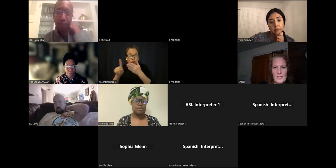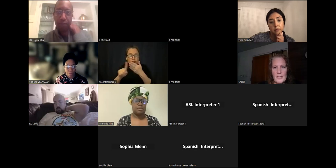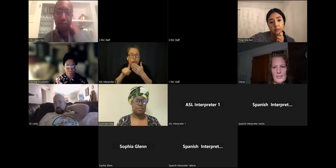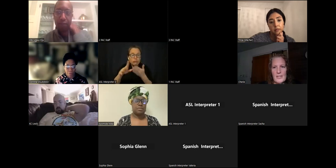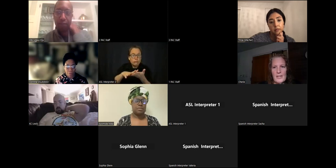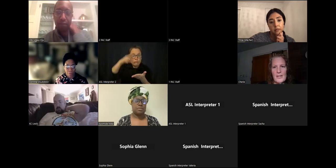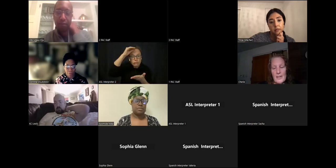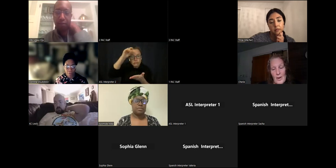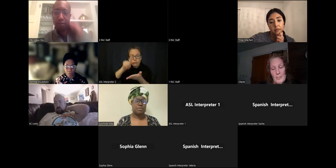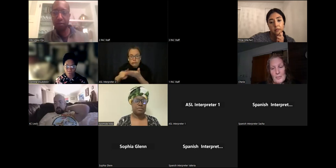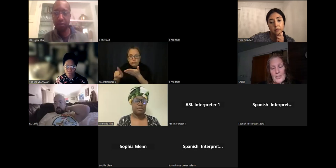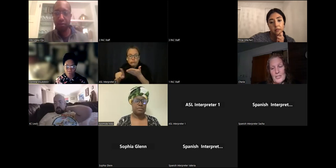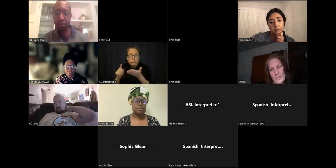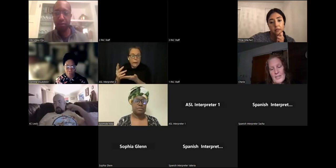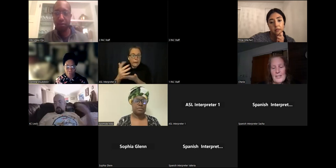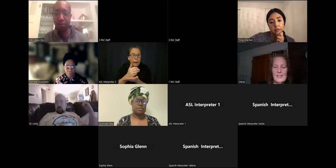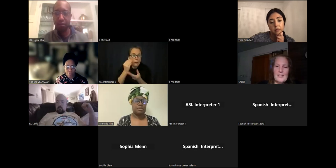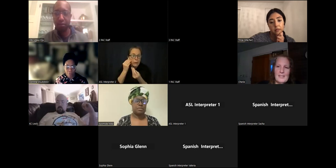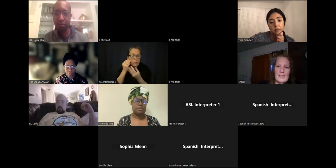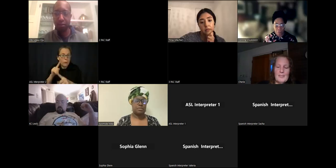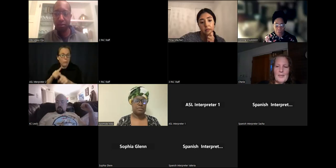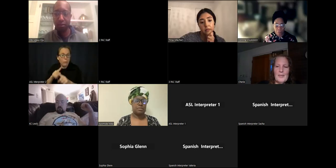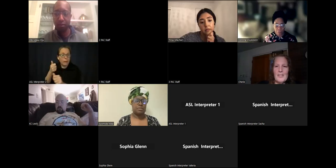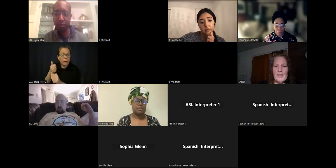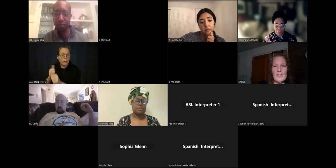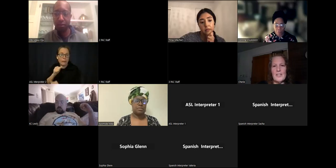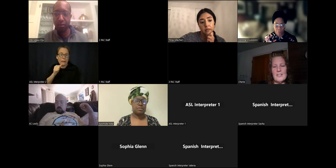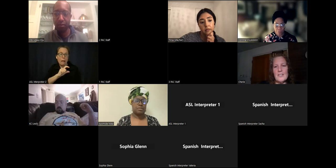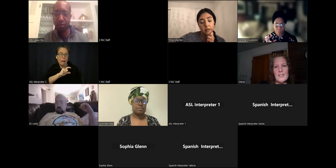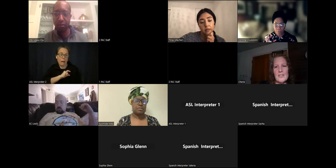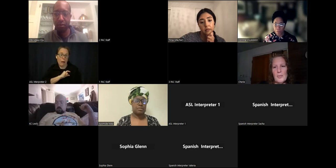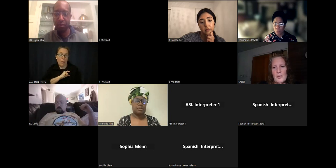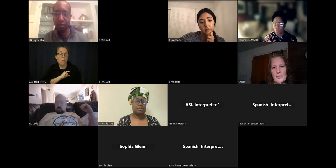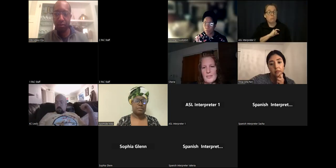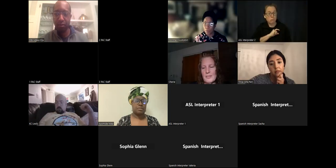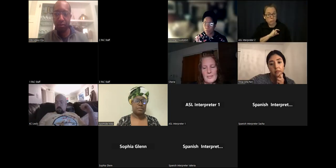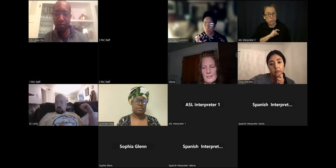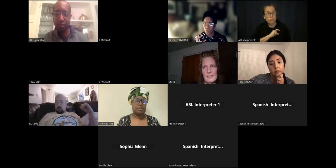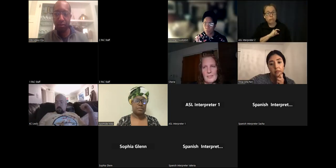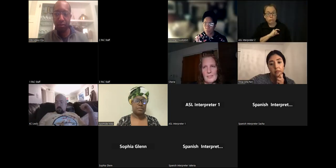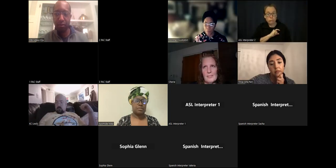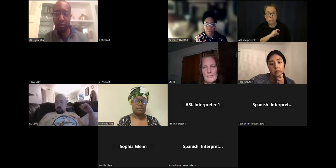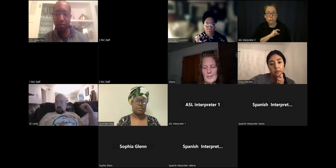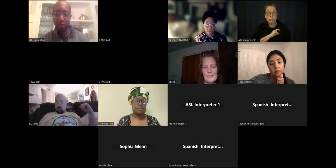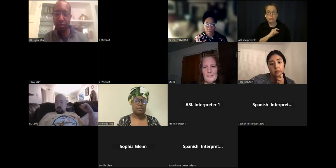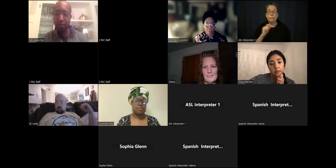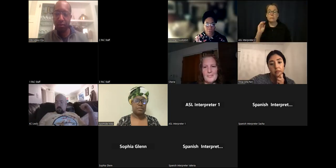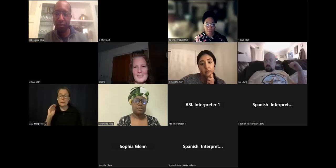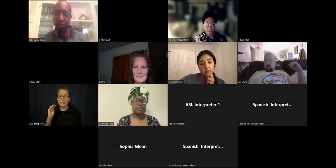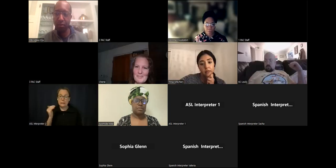not necessarily a cop, which I think there's a consensus. A lot of people,